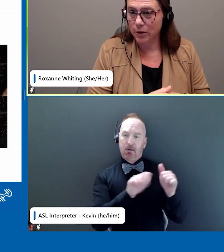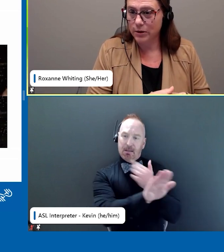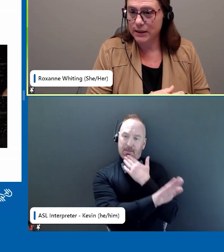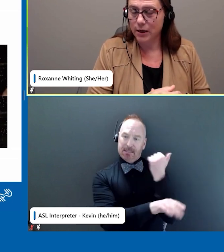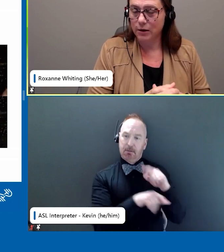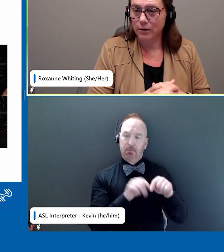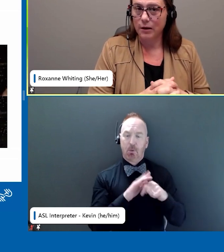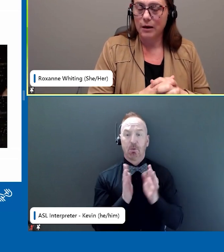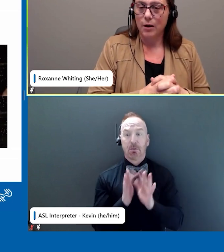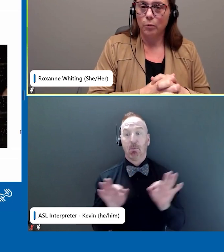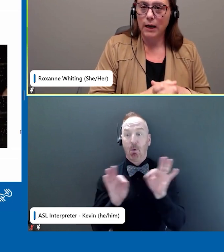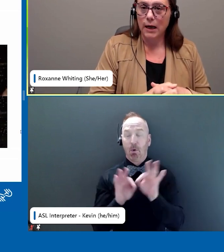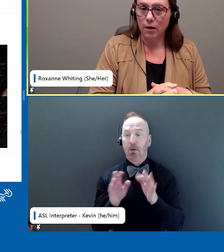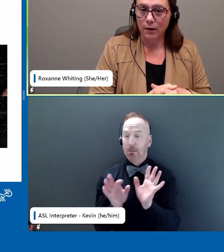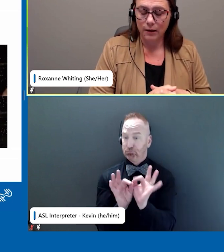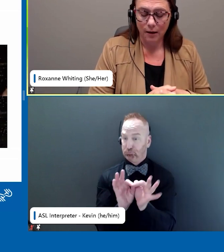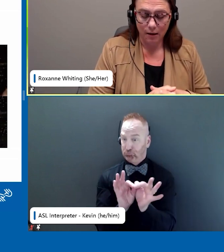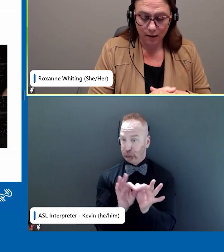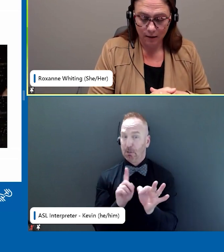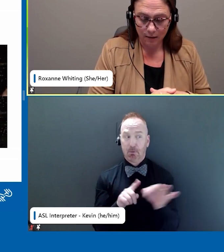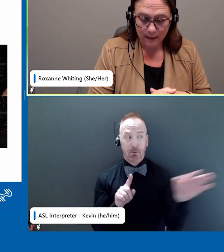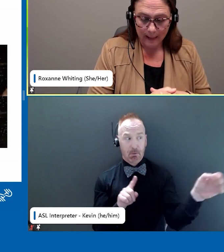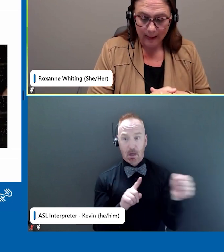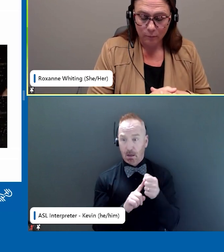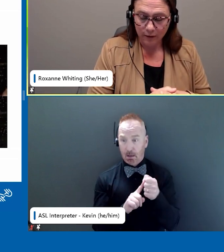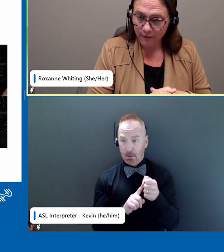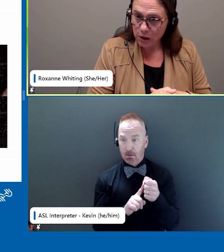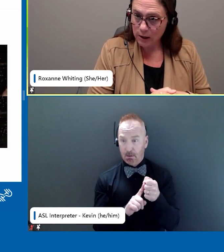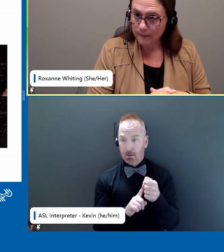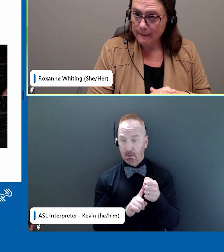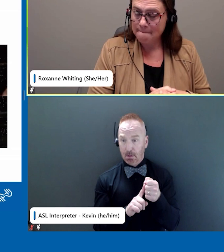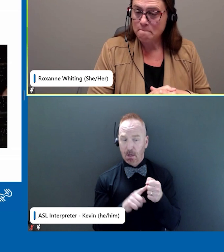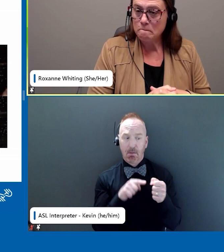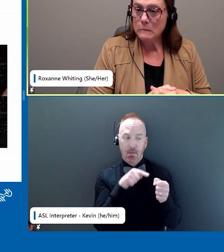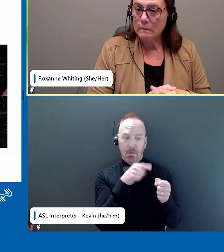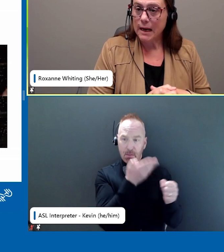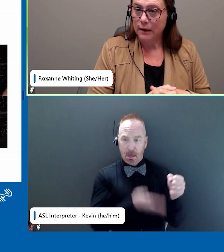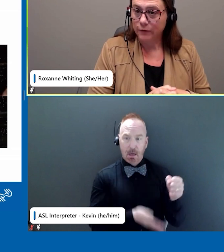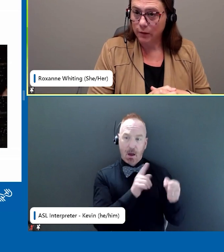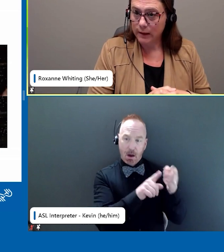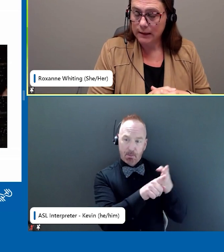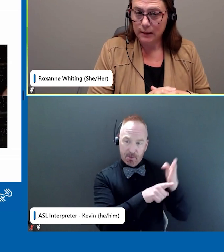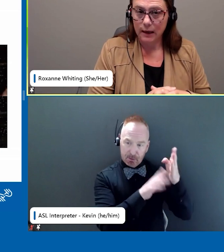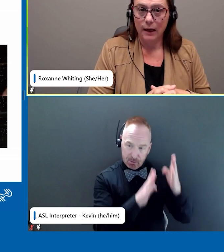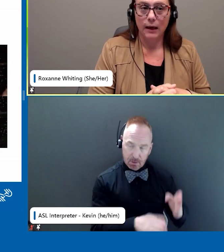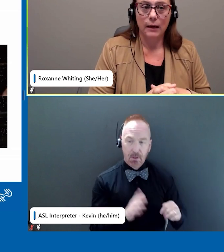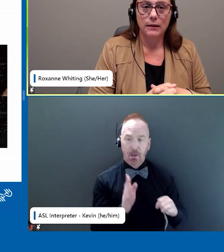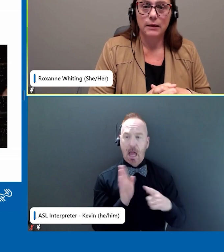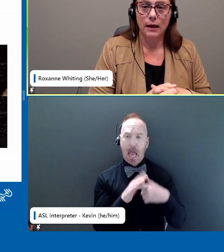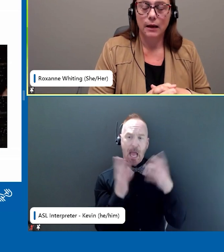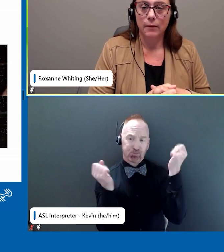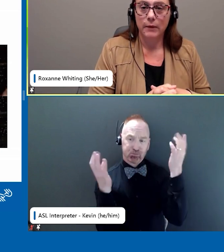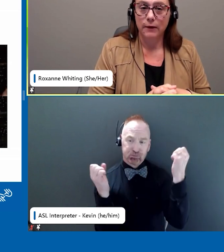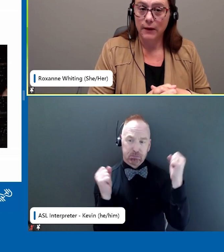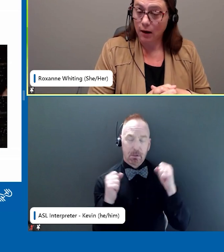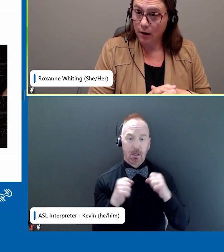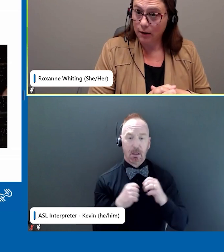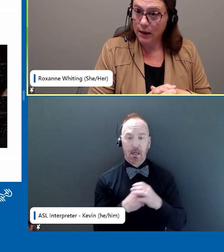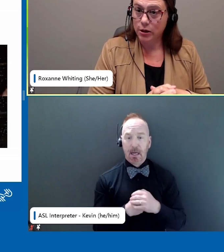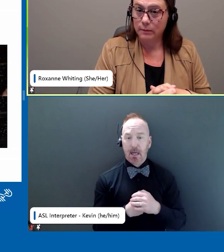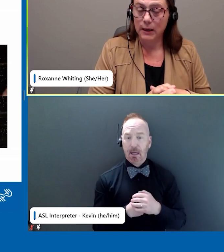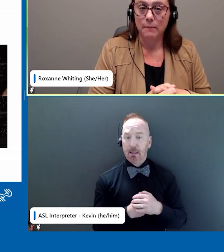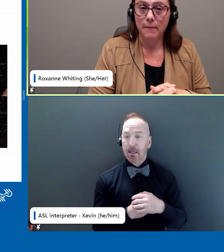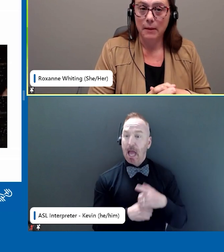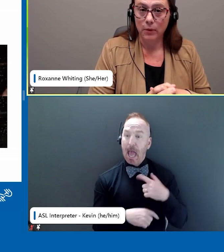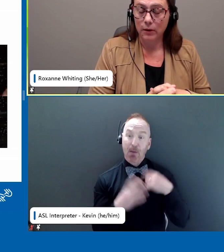the interpreters that you're bringing on are professional and fluent. And if they are,